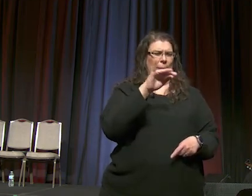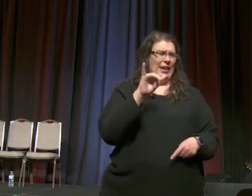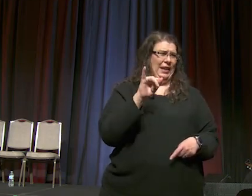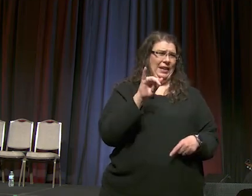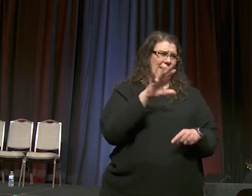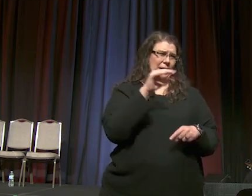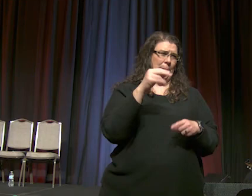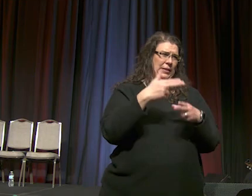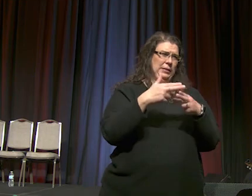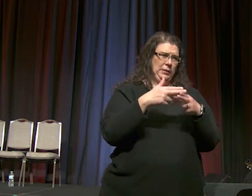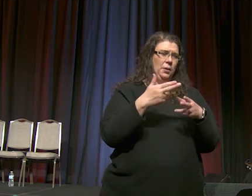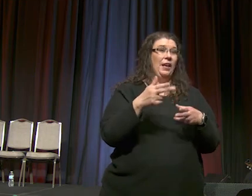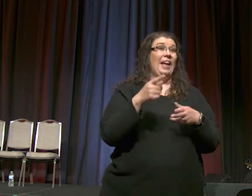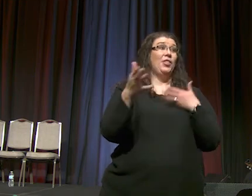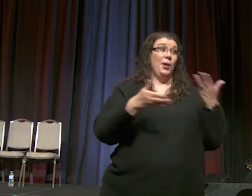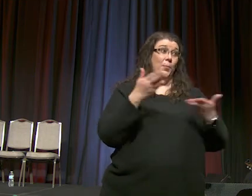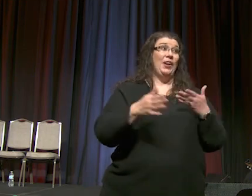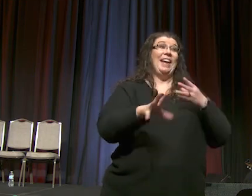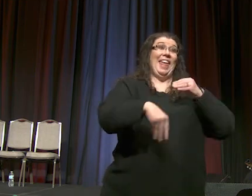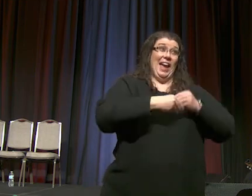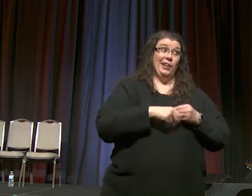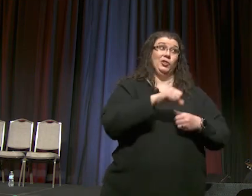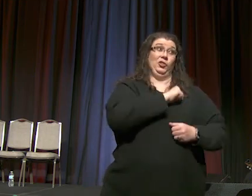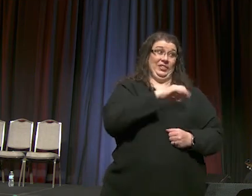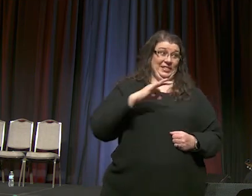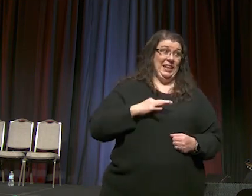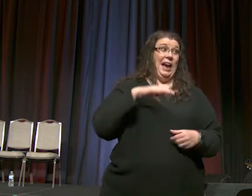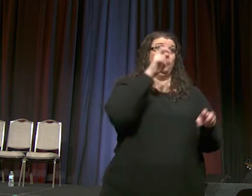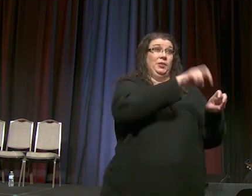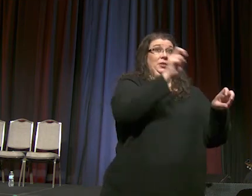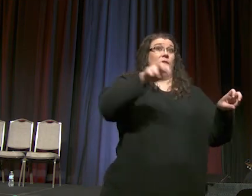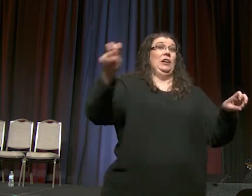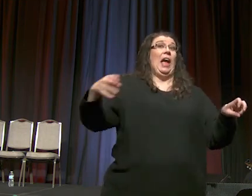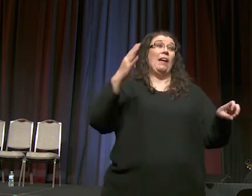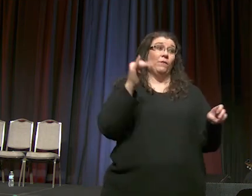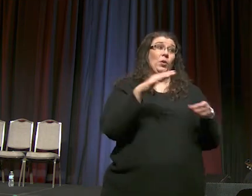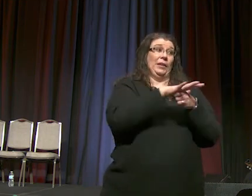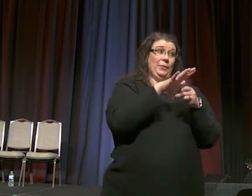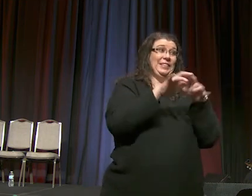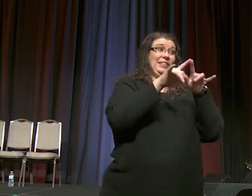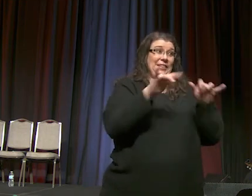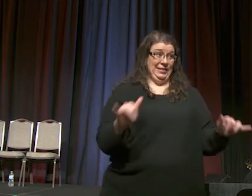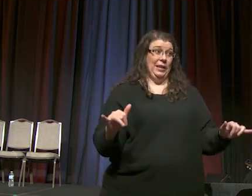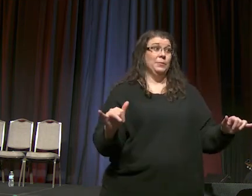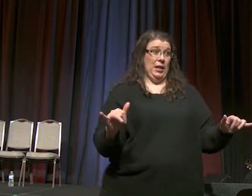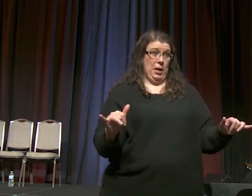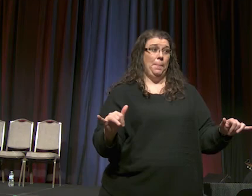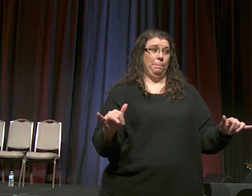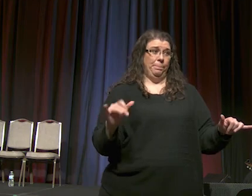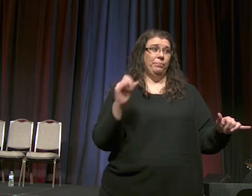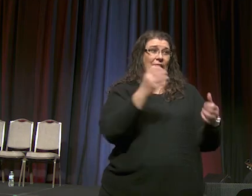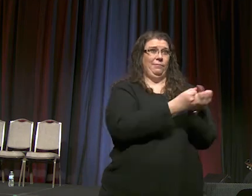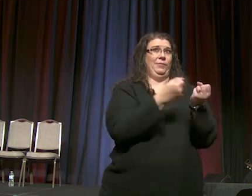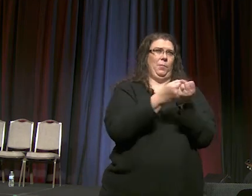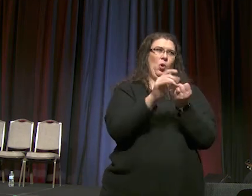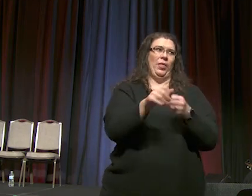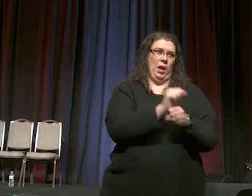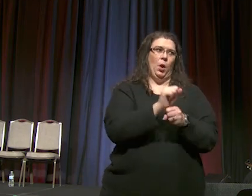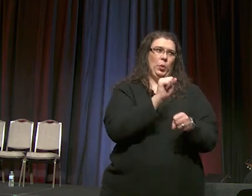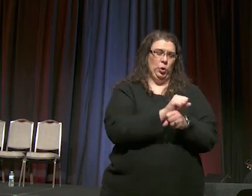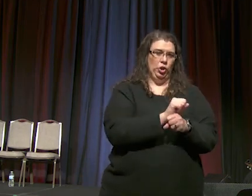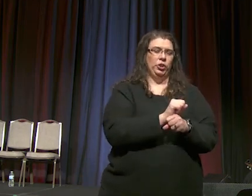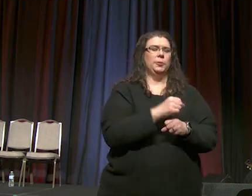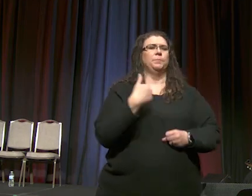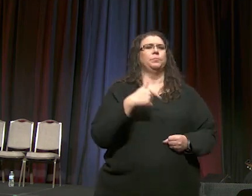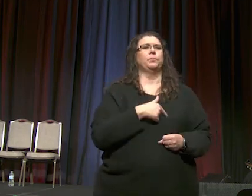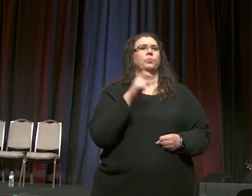are bringing in extra staff to be able to be in 14 places at once. and support that work.